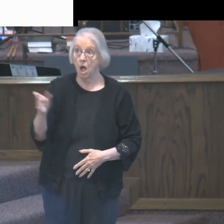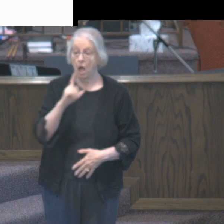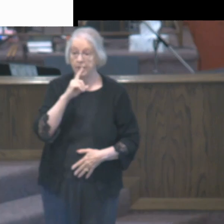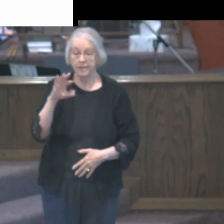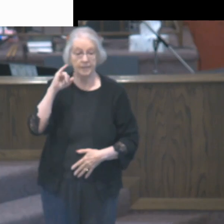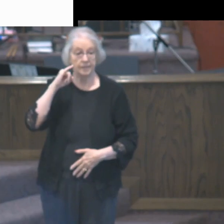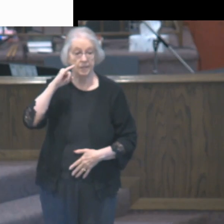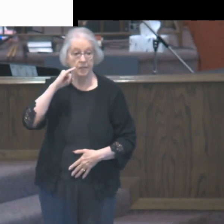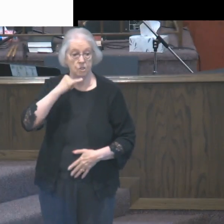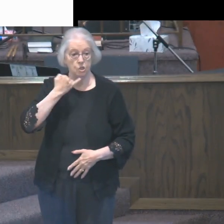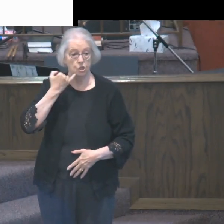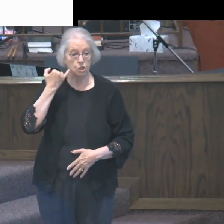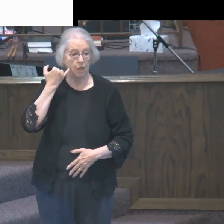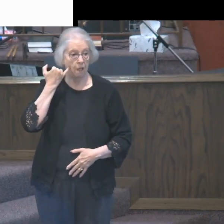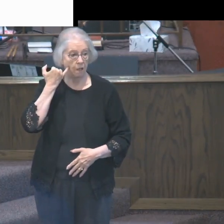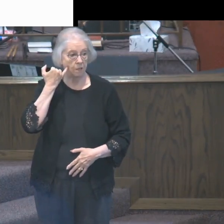jealous.